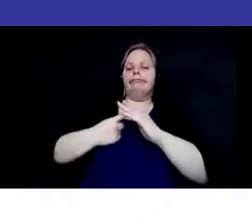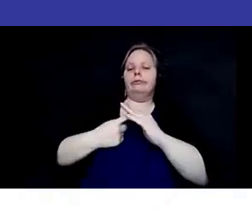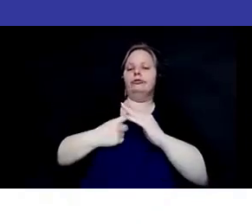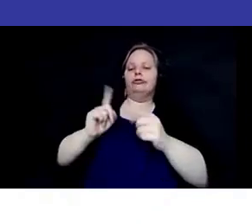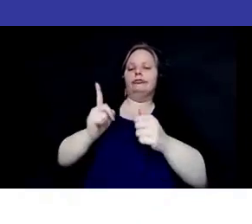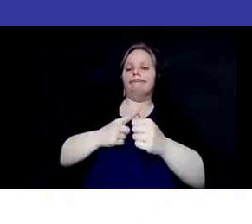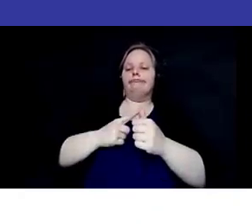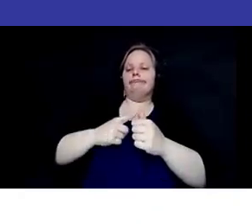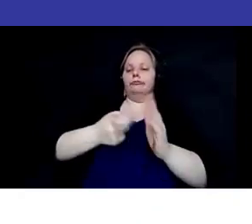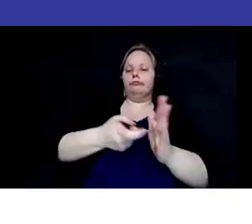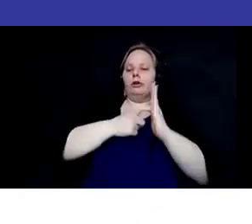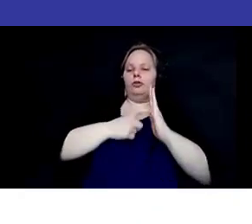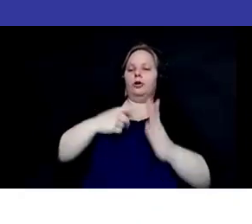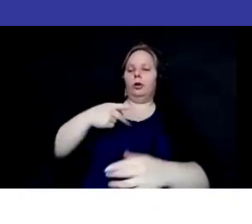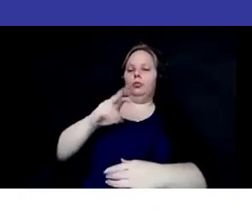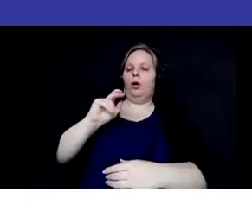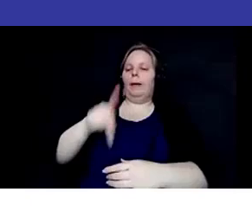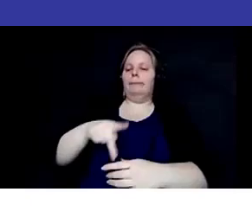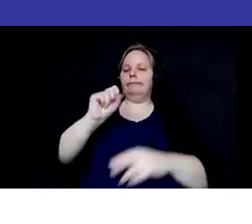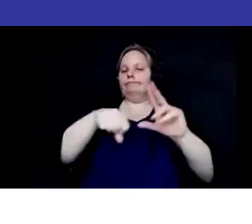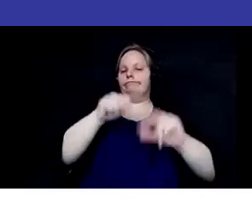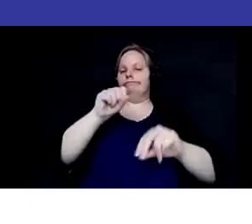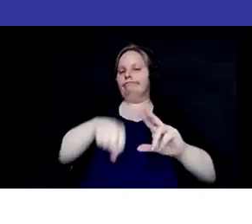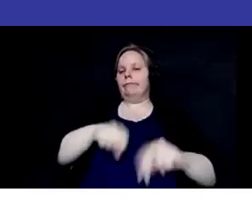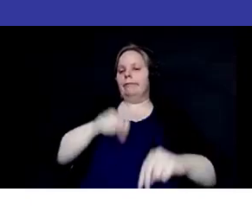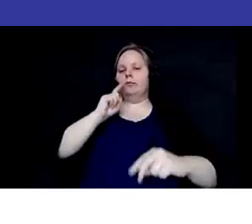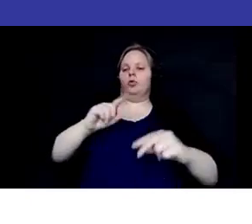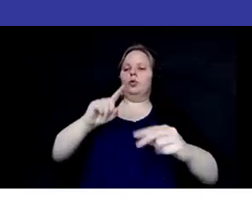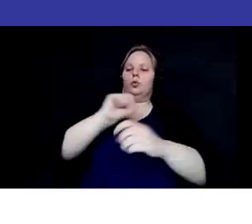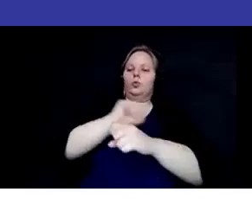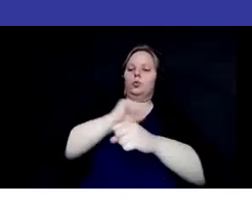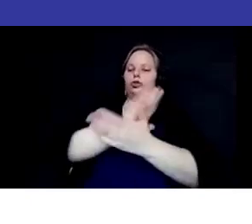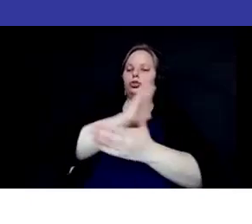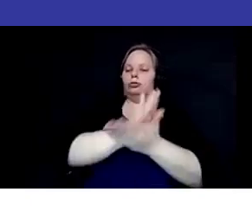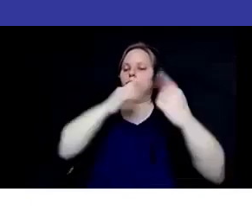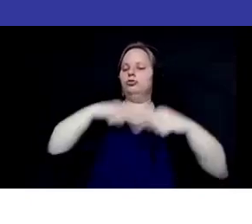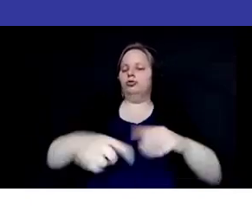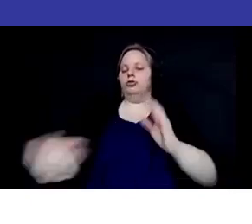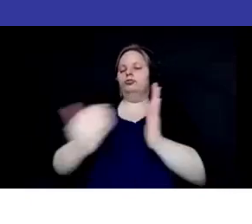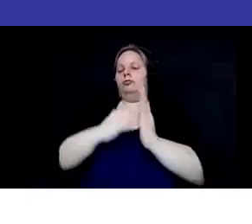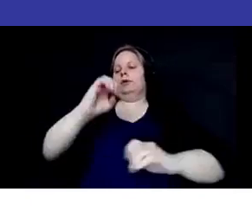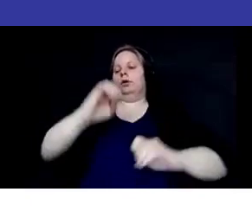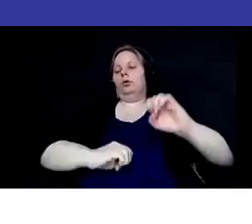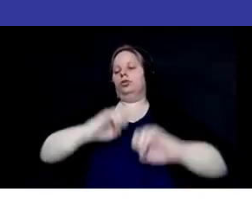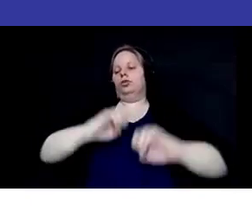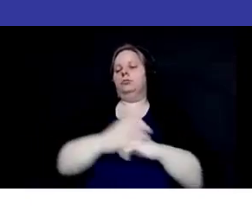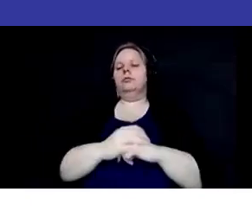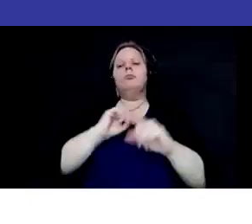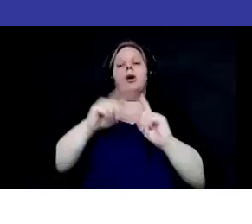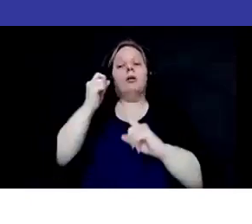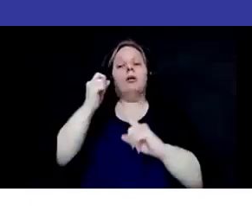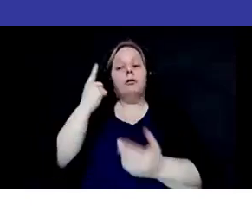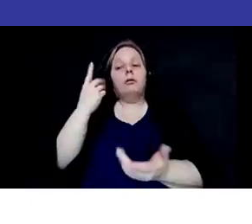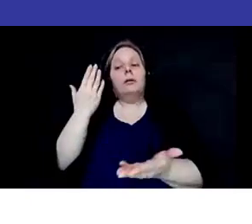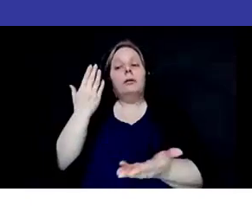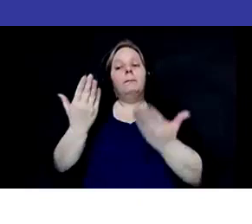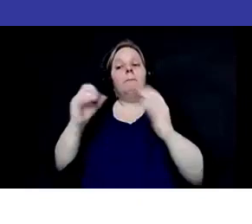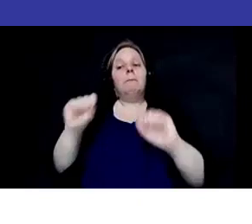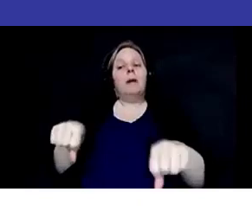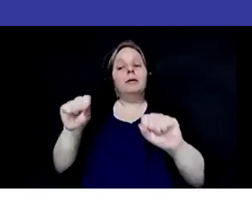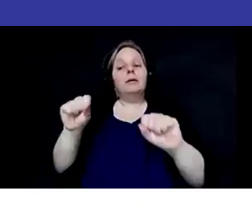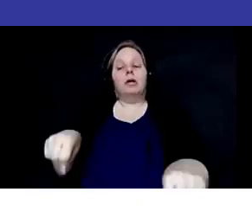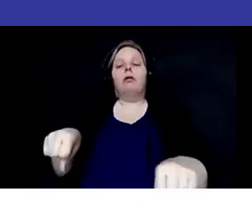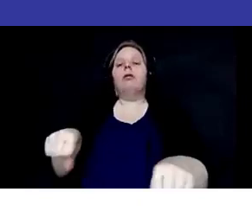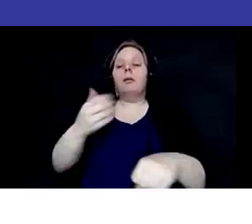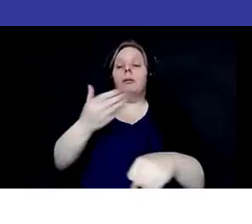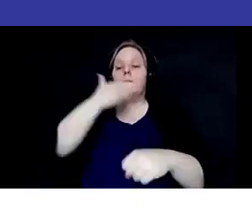on a disability category criteria worksheet during a reevaluation, although they may, and best practice